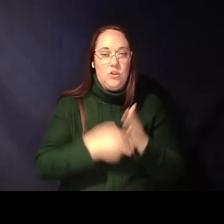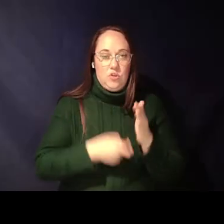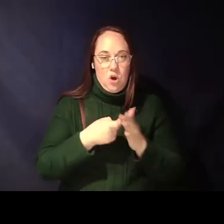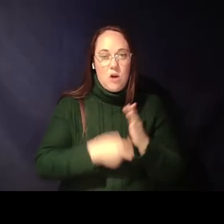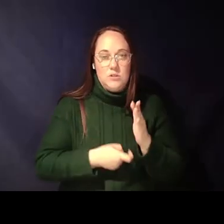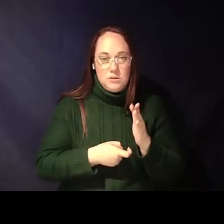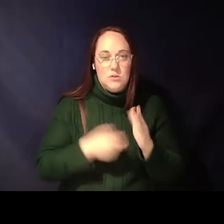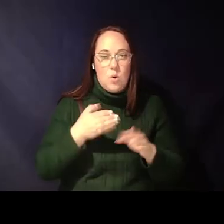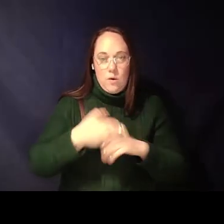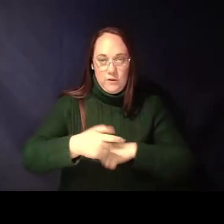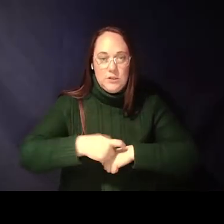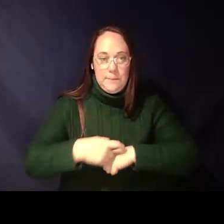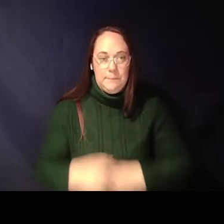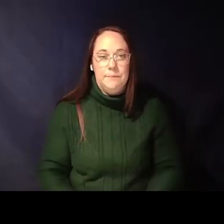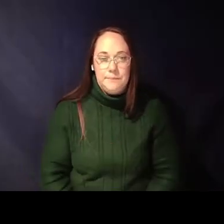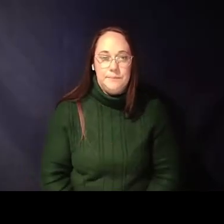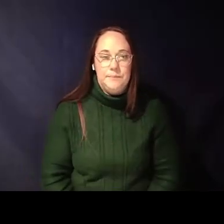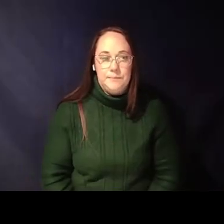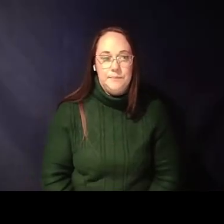time.